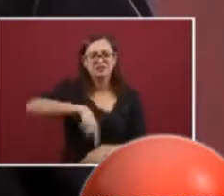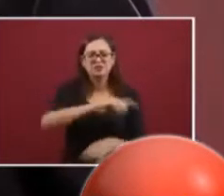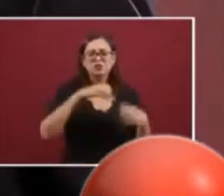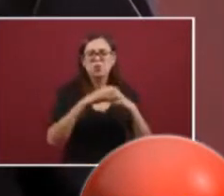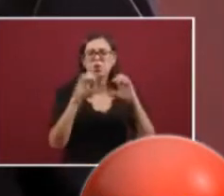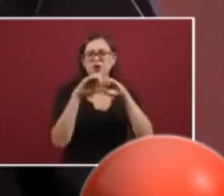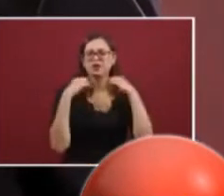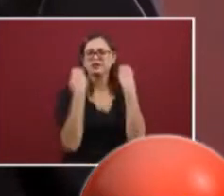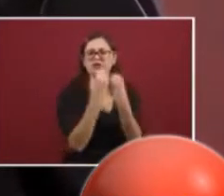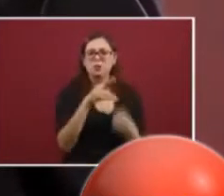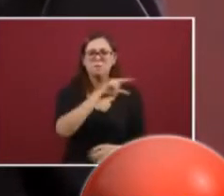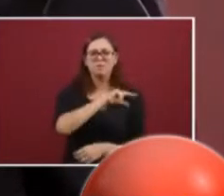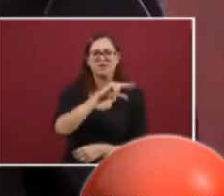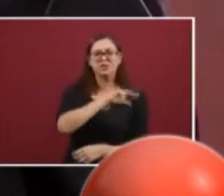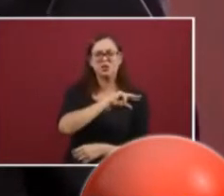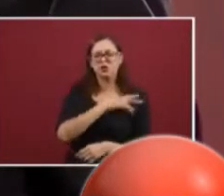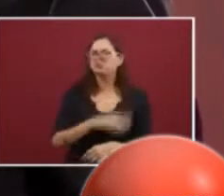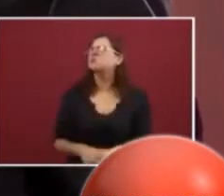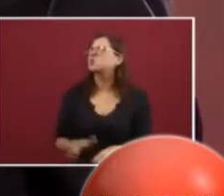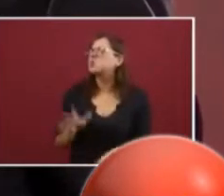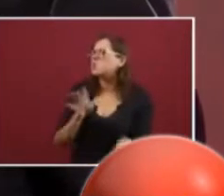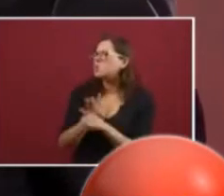they belong to other organizations.